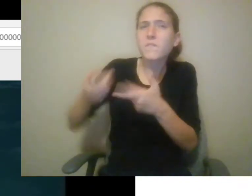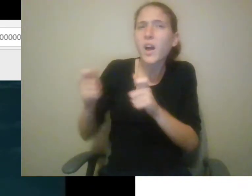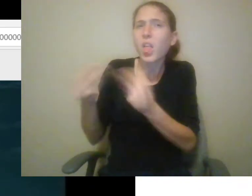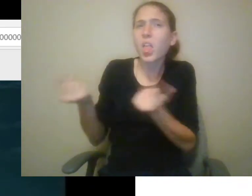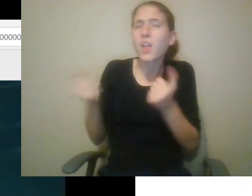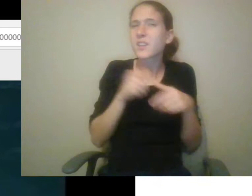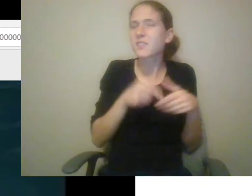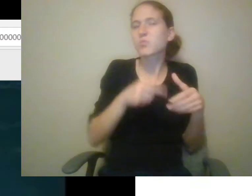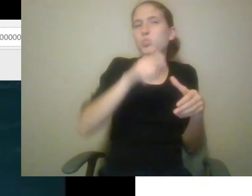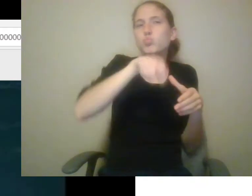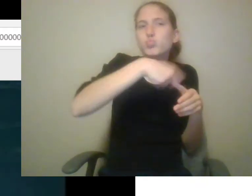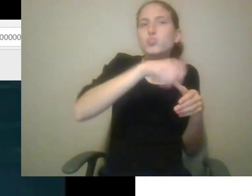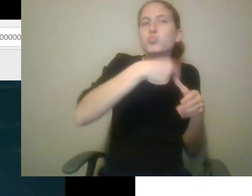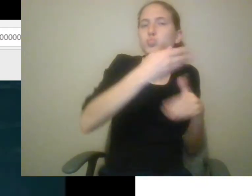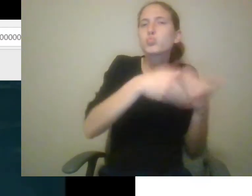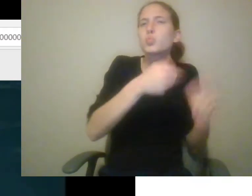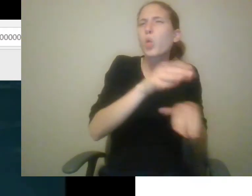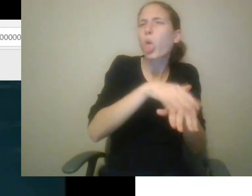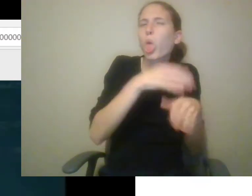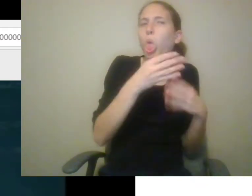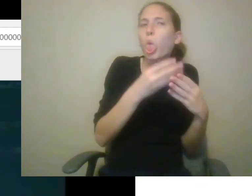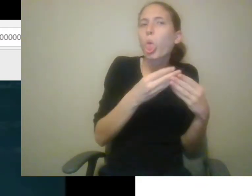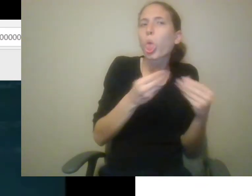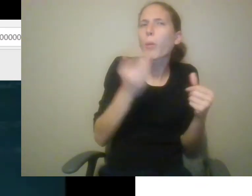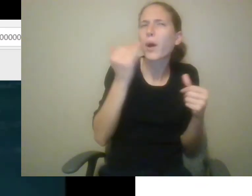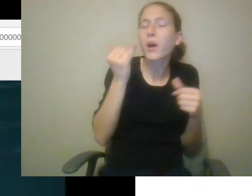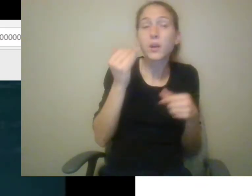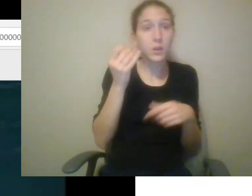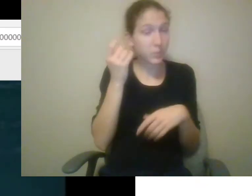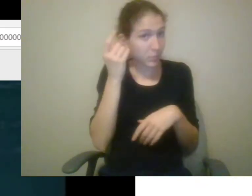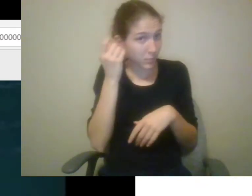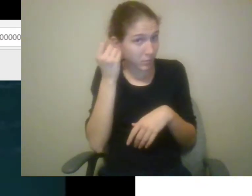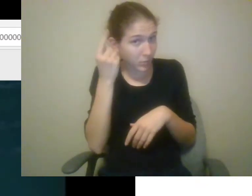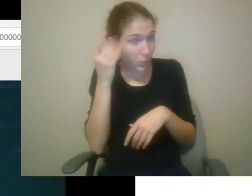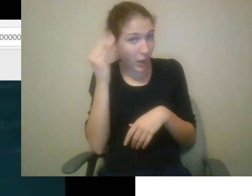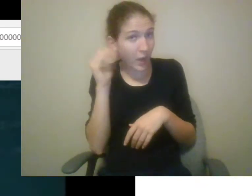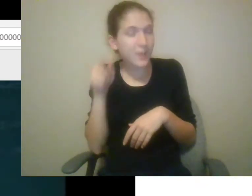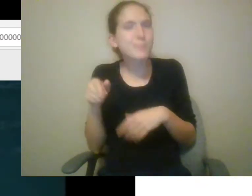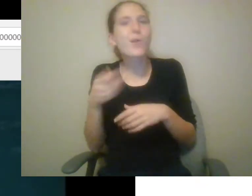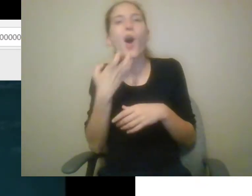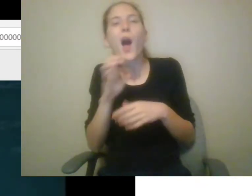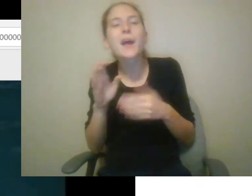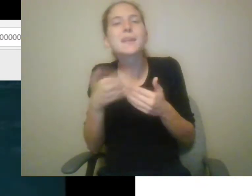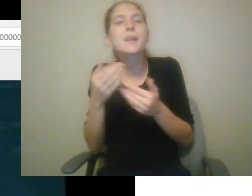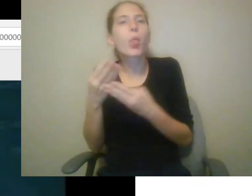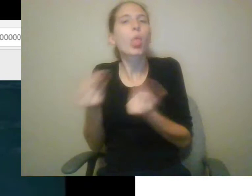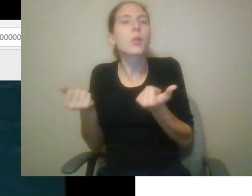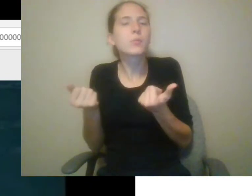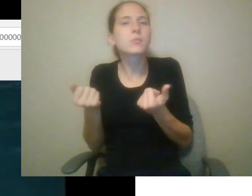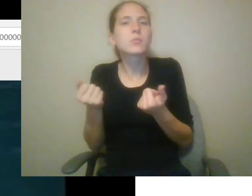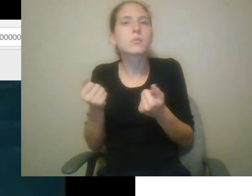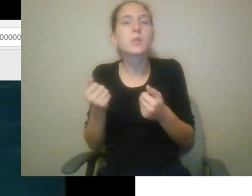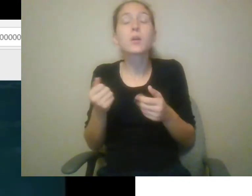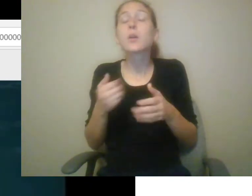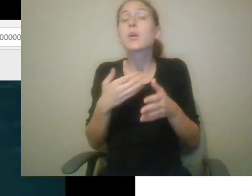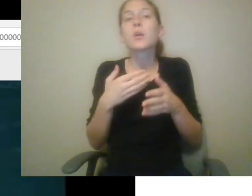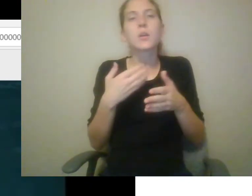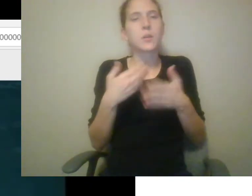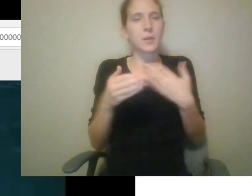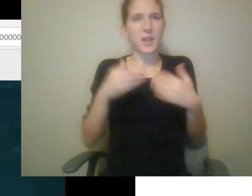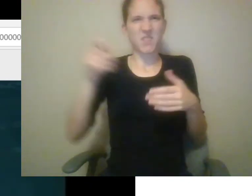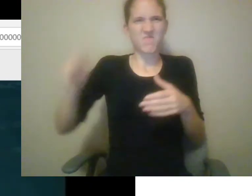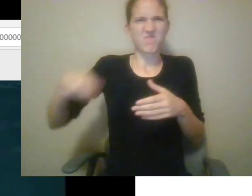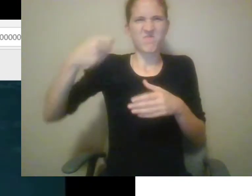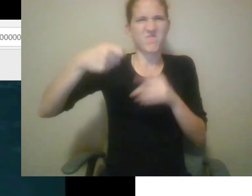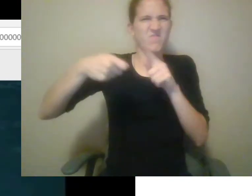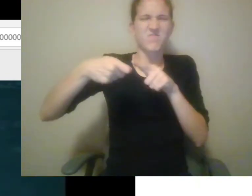liquid. All right, because these two things are actually equal to begin with. That's why diffusion happens nice and evenly. All right, but if I took a